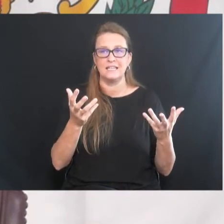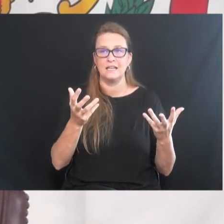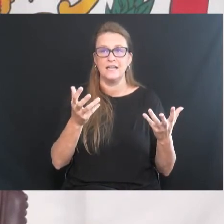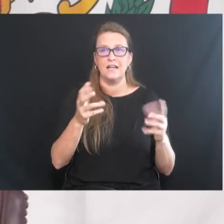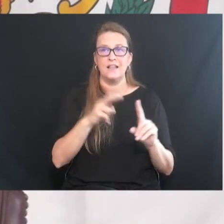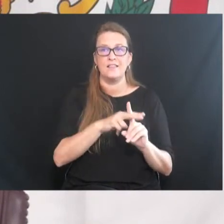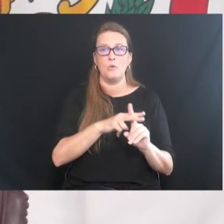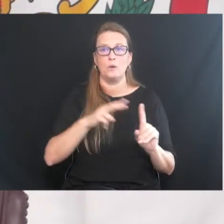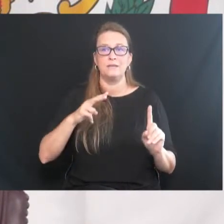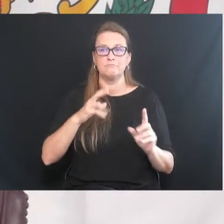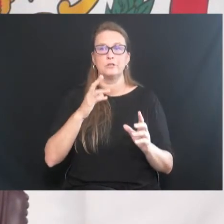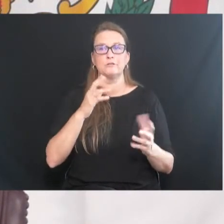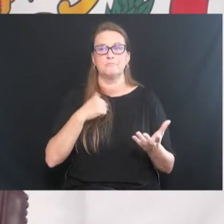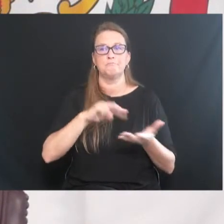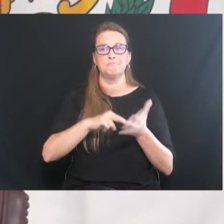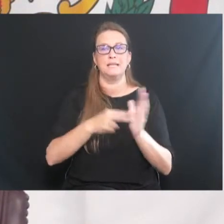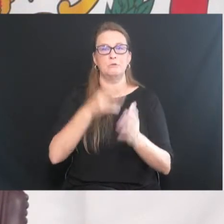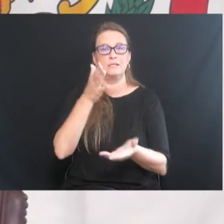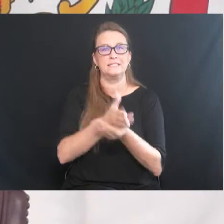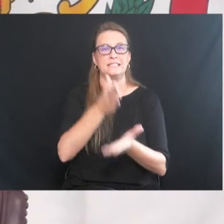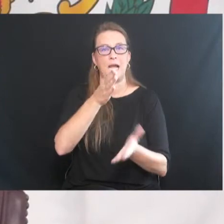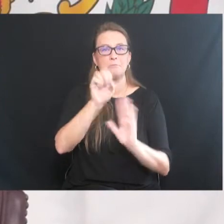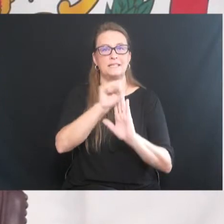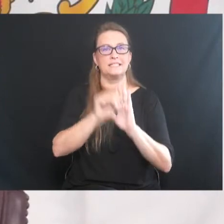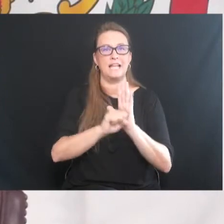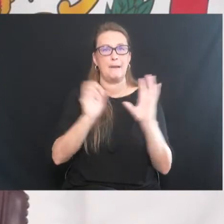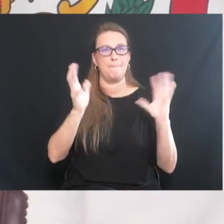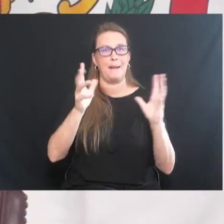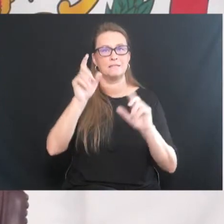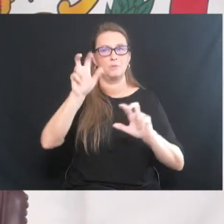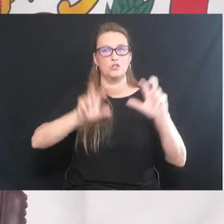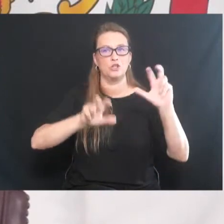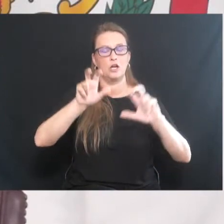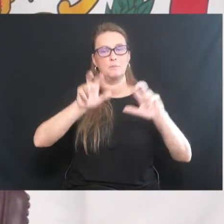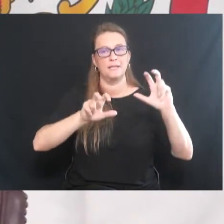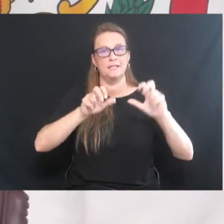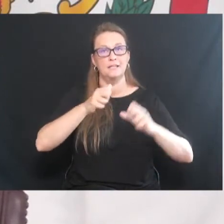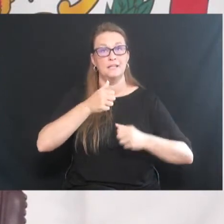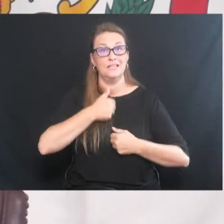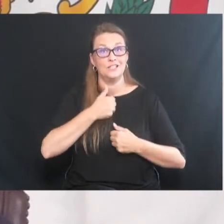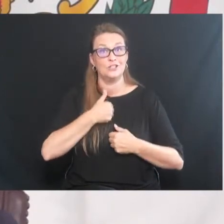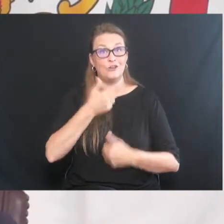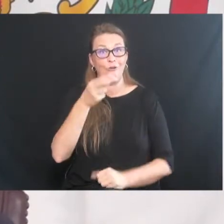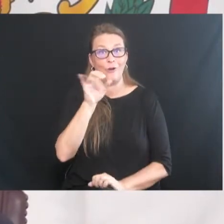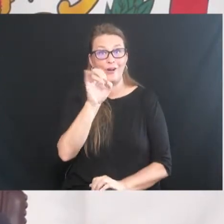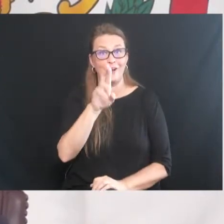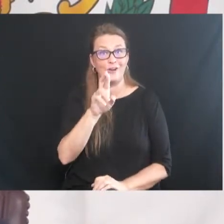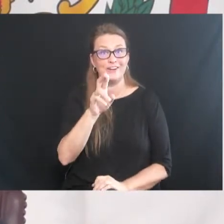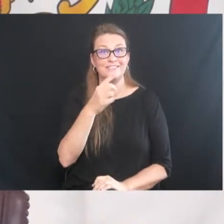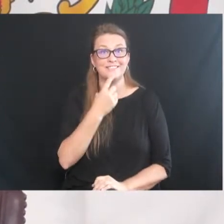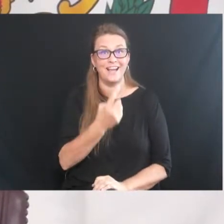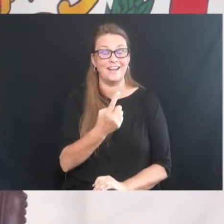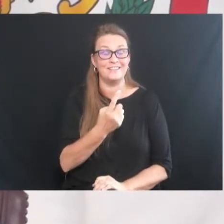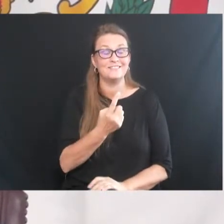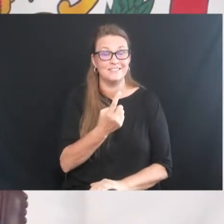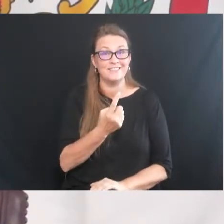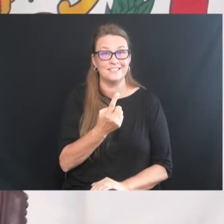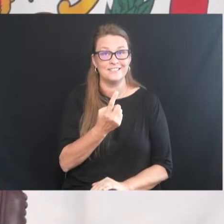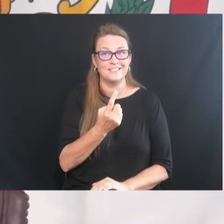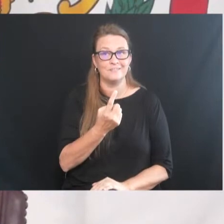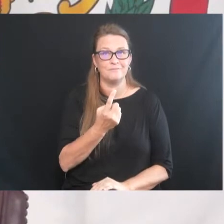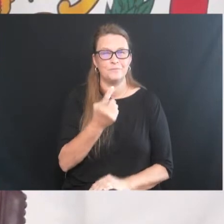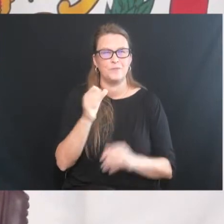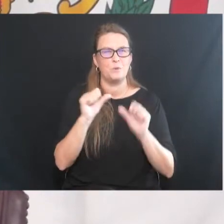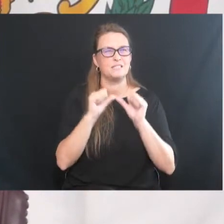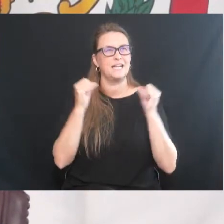state tournament. And then as we go, the general mentioned, we lost, there was a time when there was an